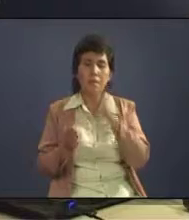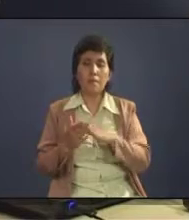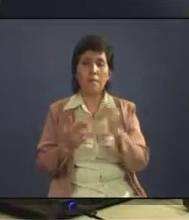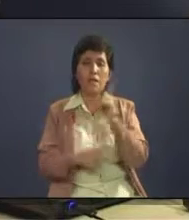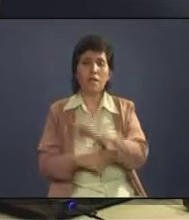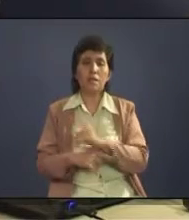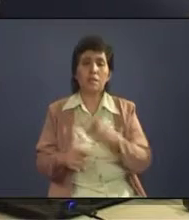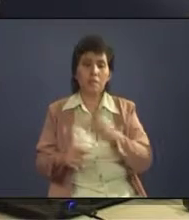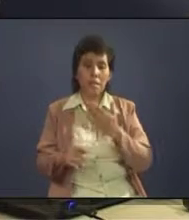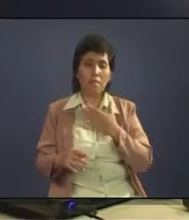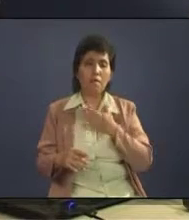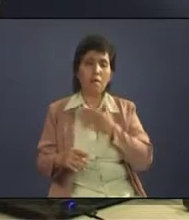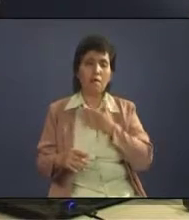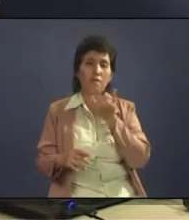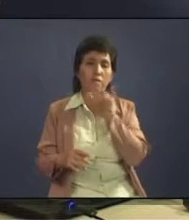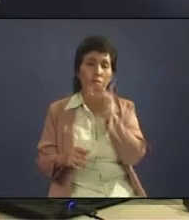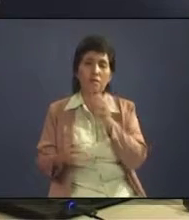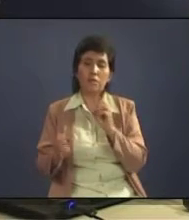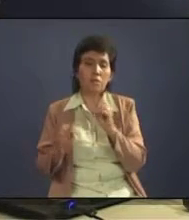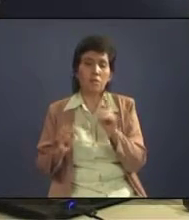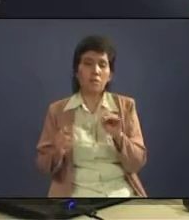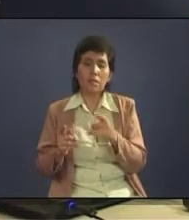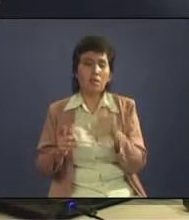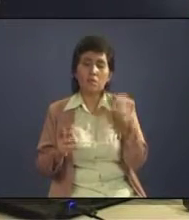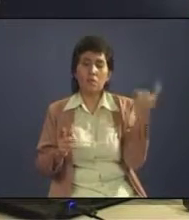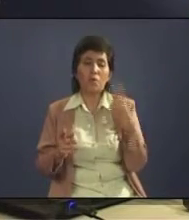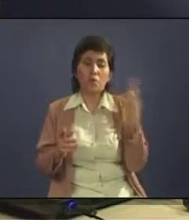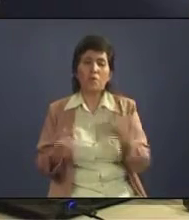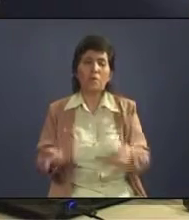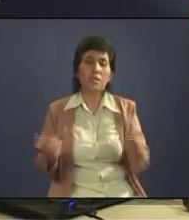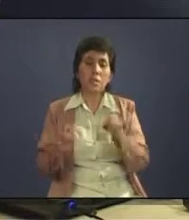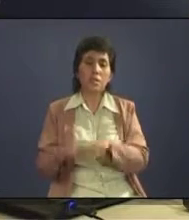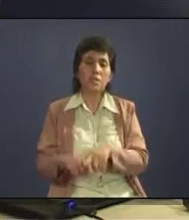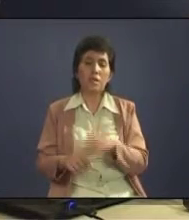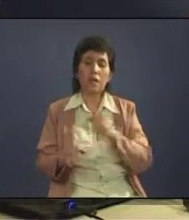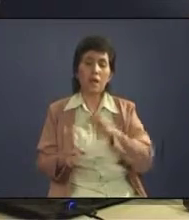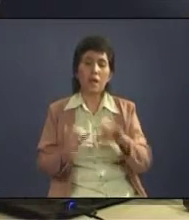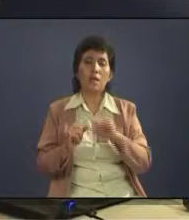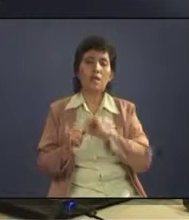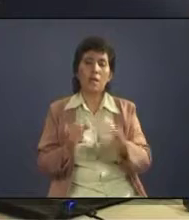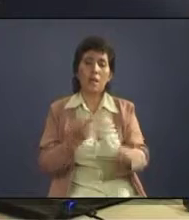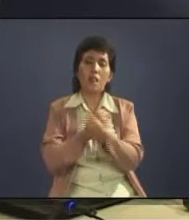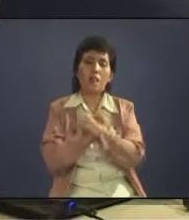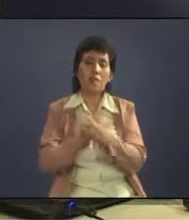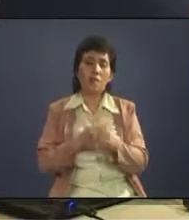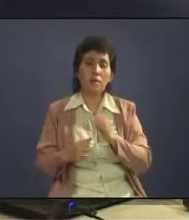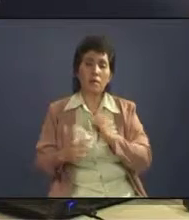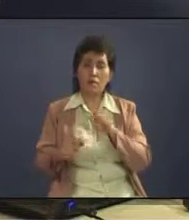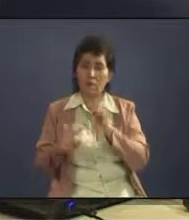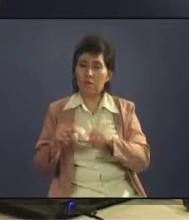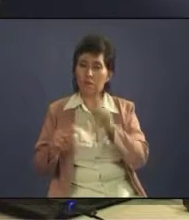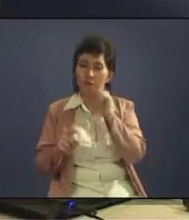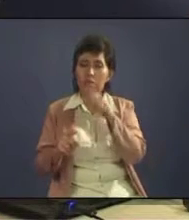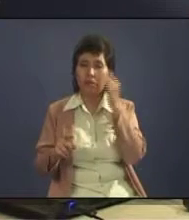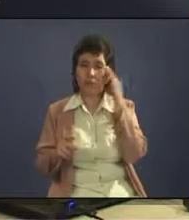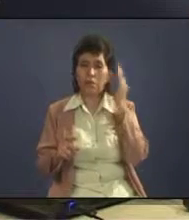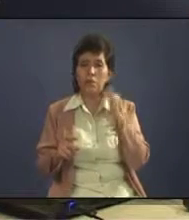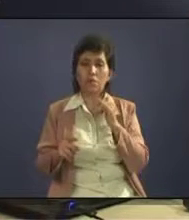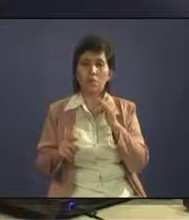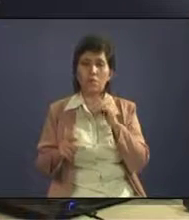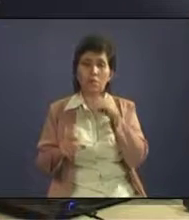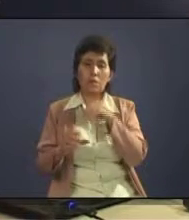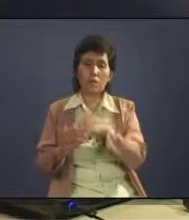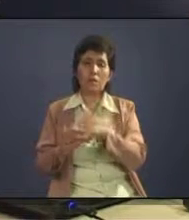be my fault. It's okay, it doesn't always happen, okay? I loved him. But you have to understand, when you are in